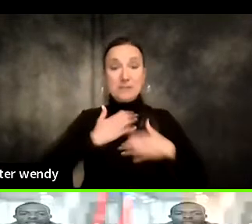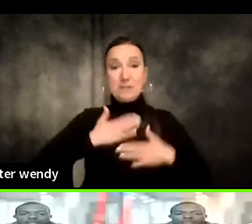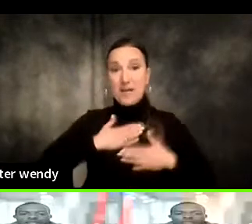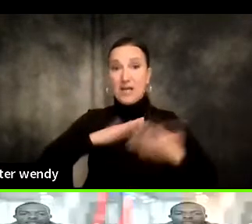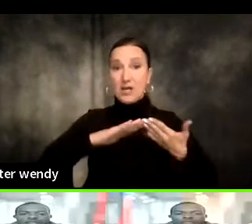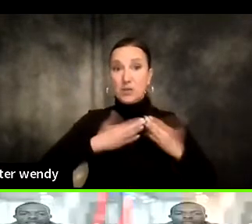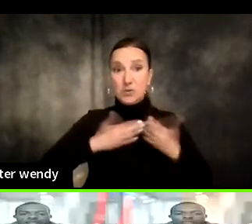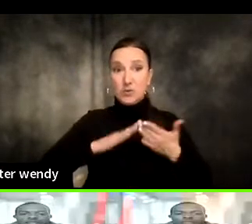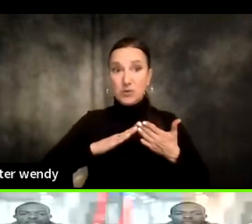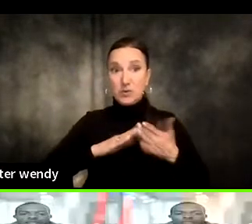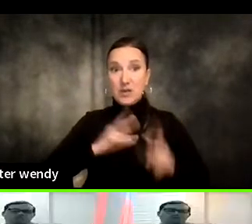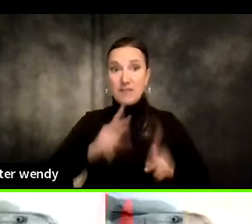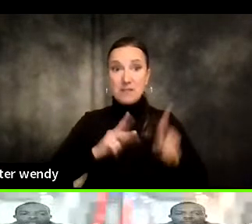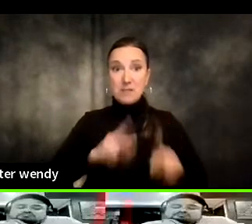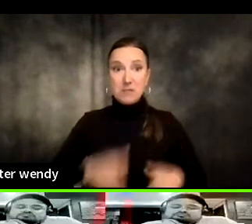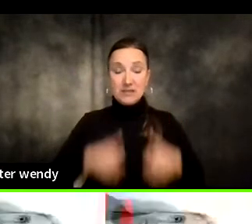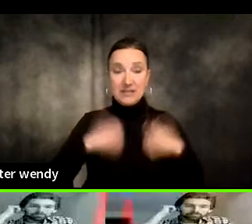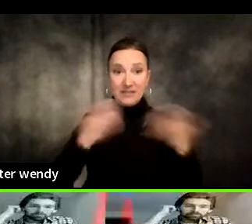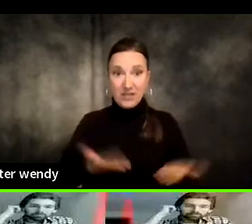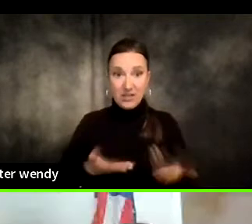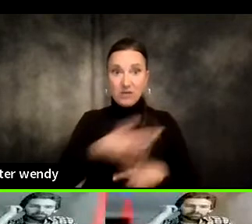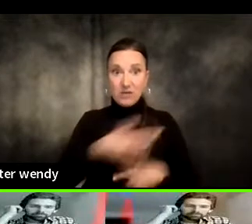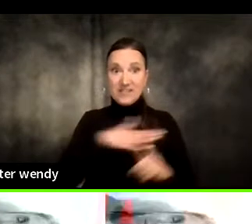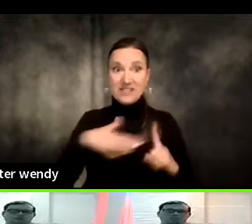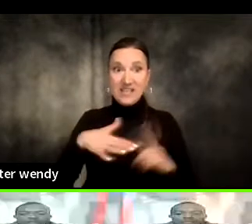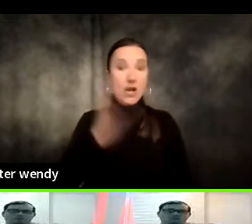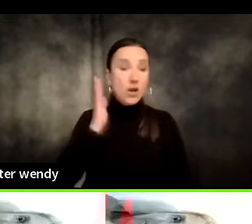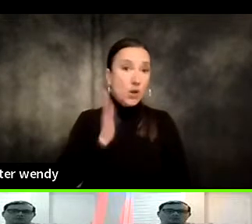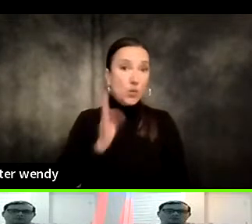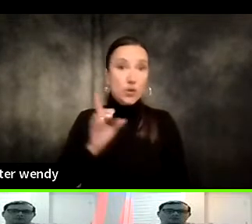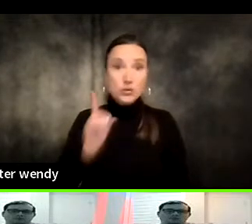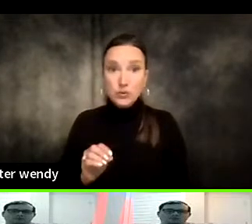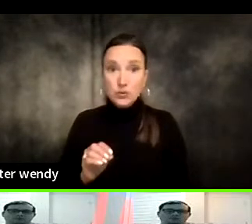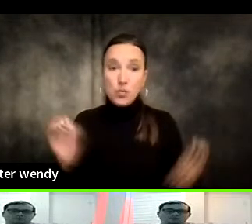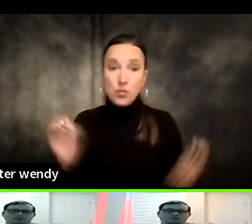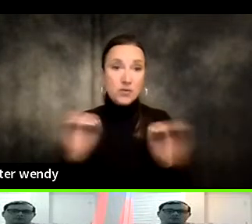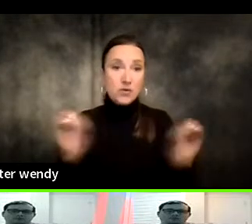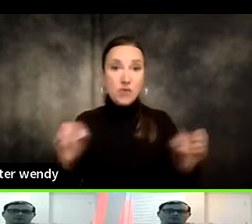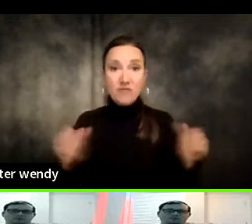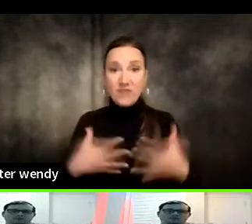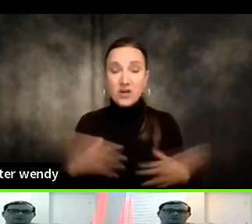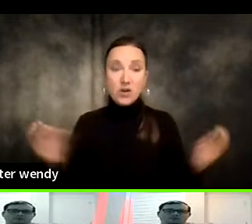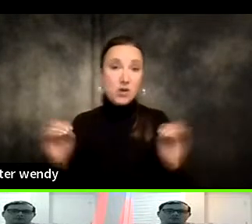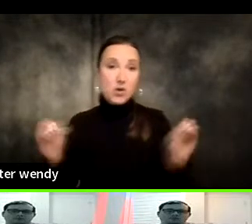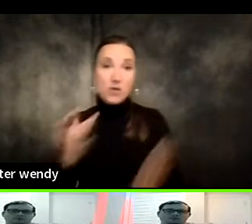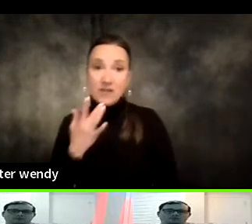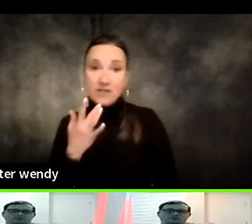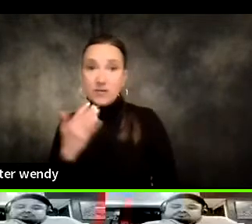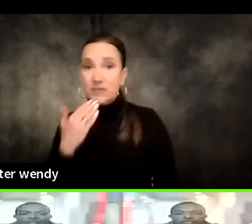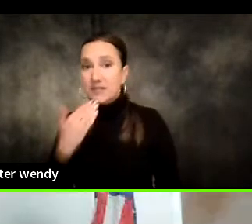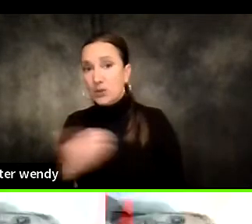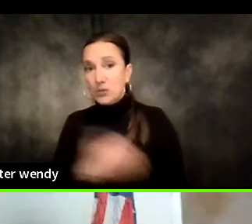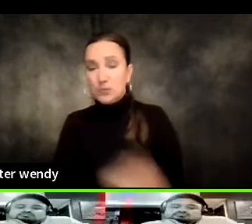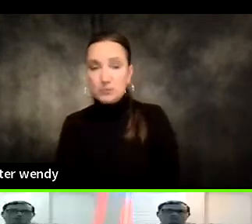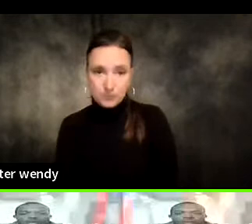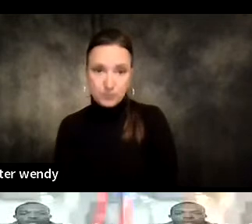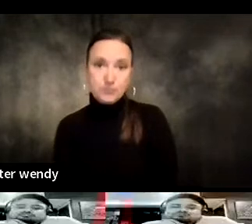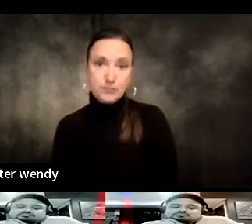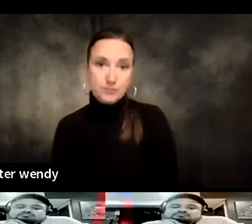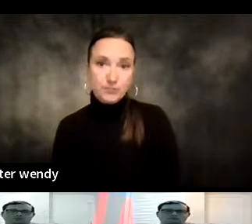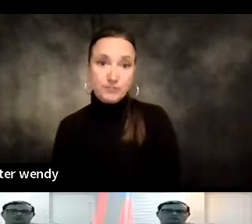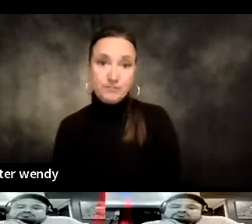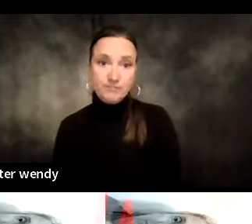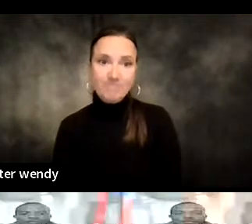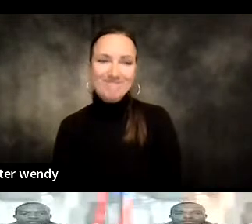the citizens that I represent, I'm going to do that without fear or favor. So again, thank you very much. Thank